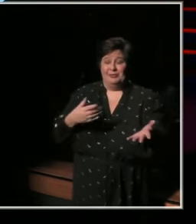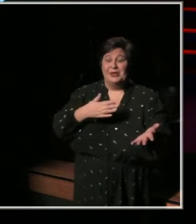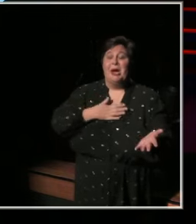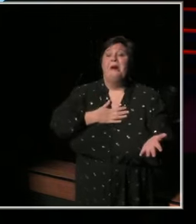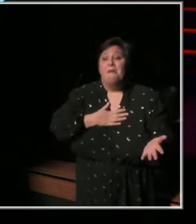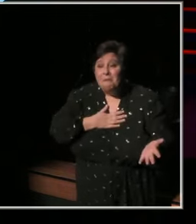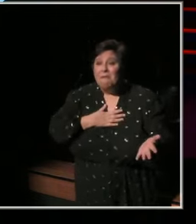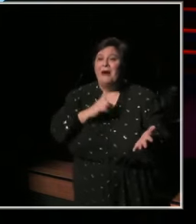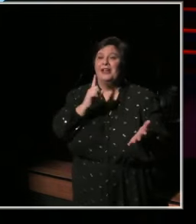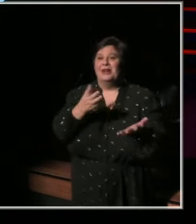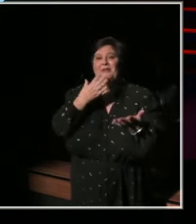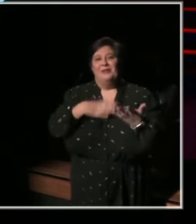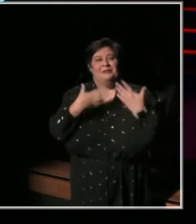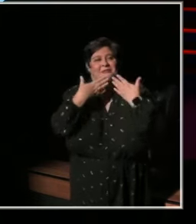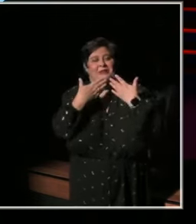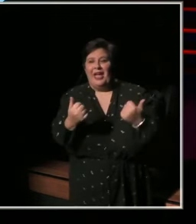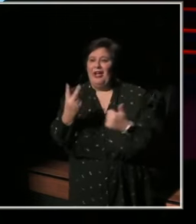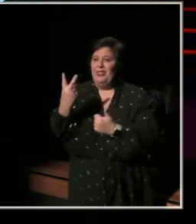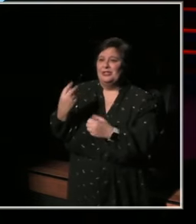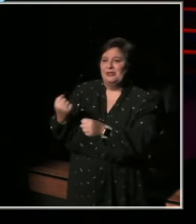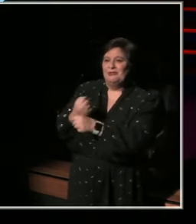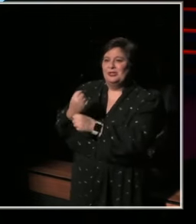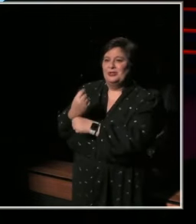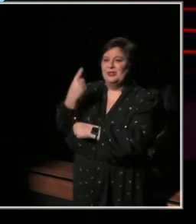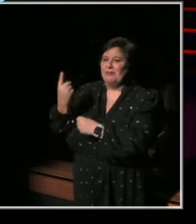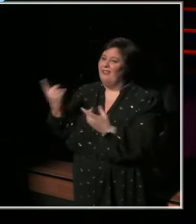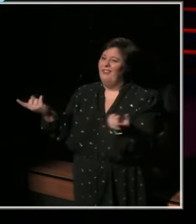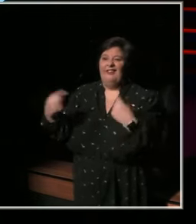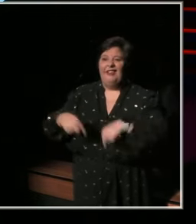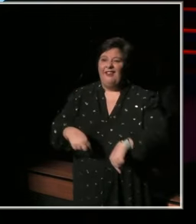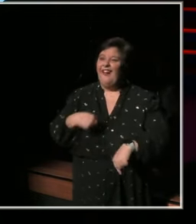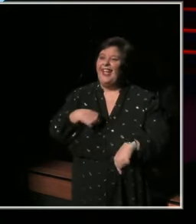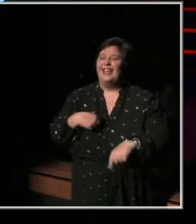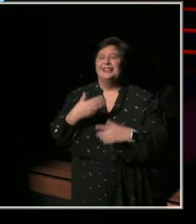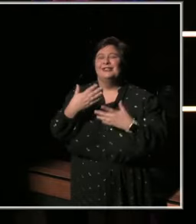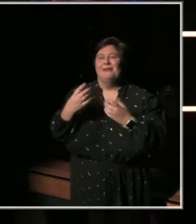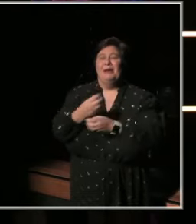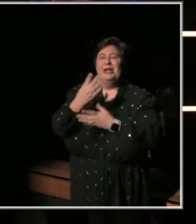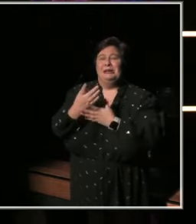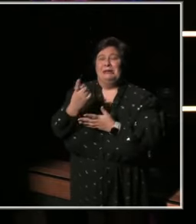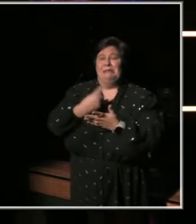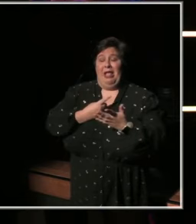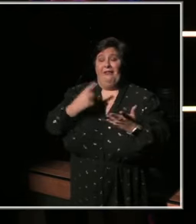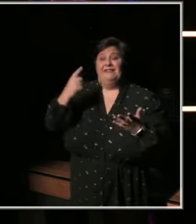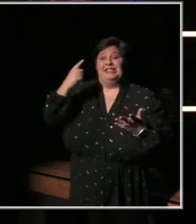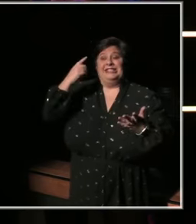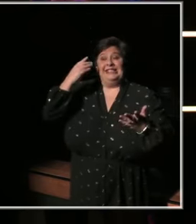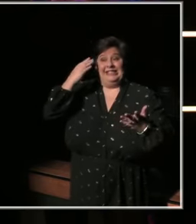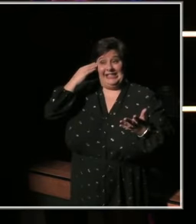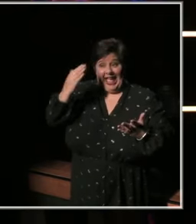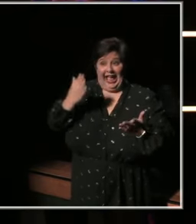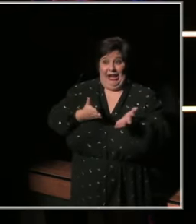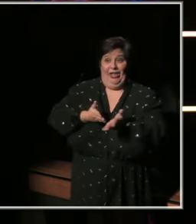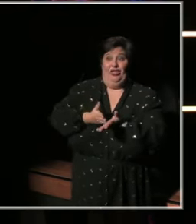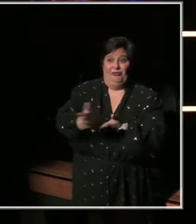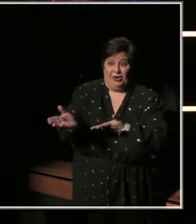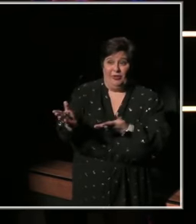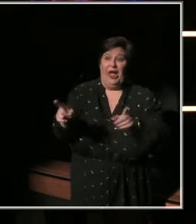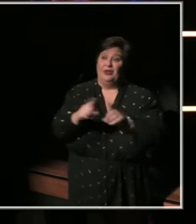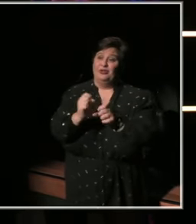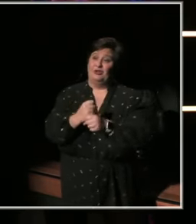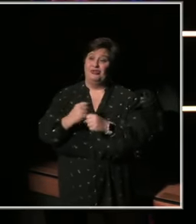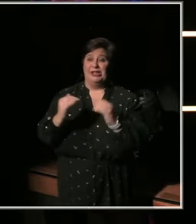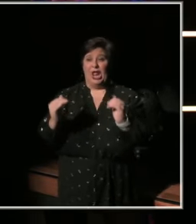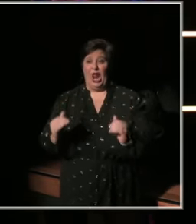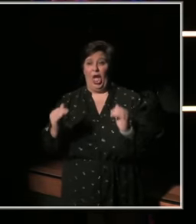but I just want to thank the two producers of the film who aren't here as well for keeping me mostly sane and keeping all of our stress levels